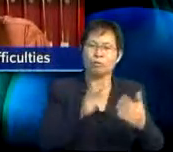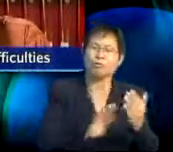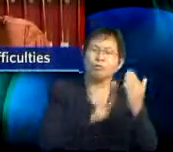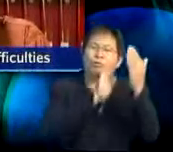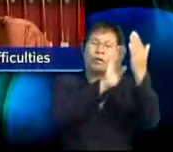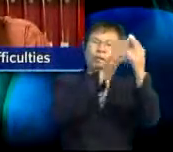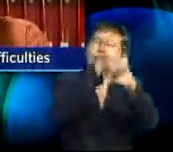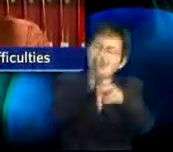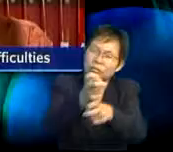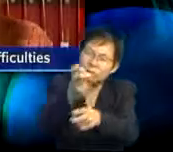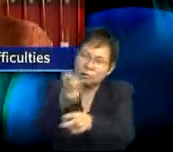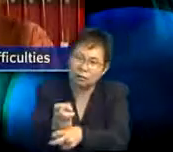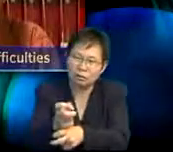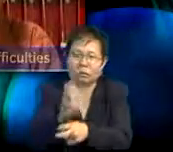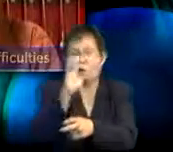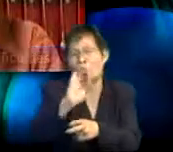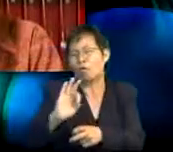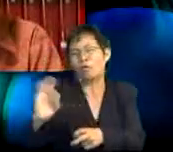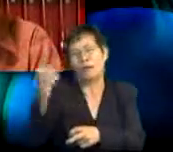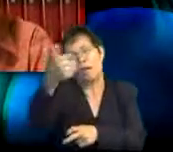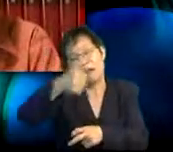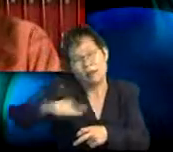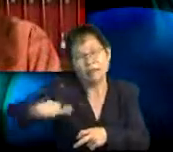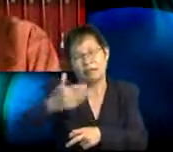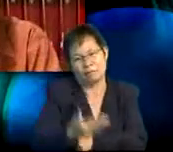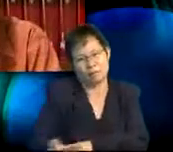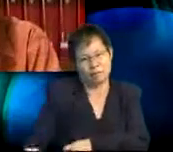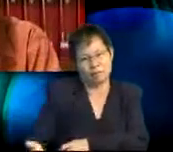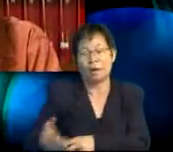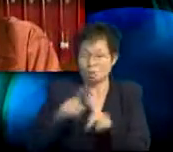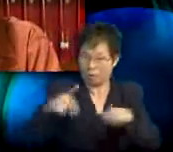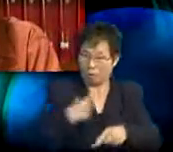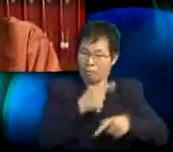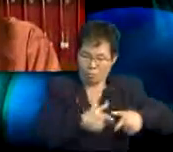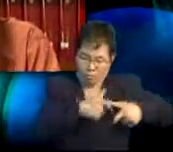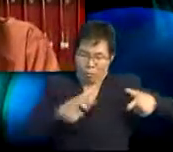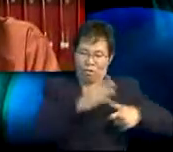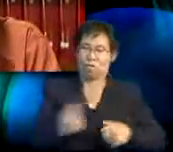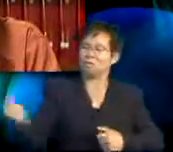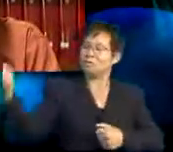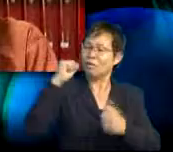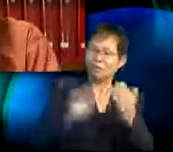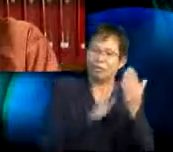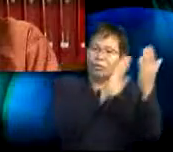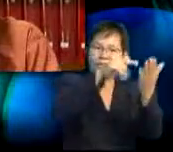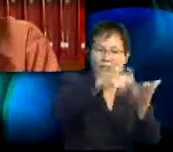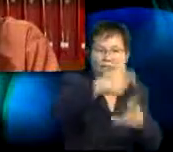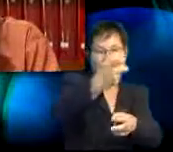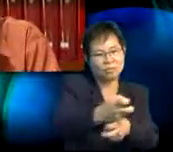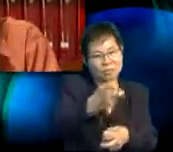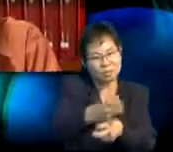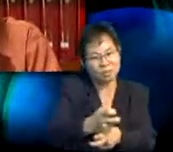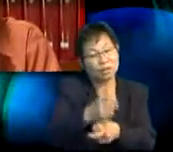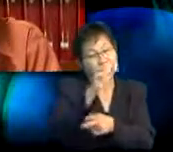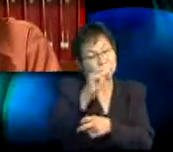face difficulties of any sorts, but we must be brave and strong to face these difficulties